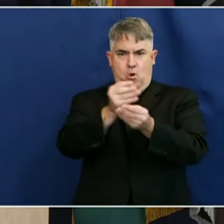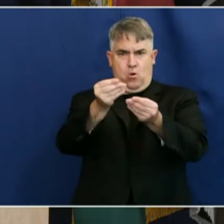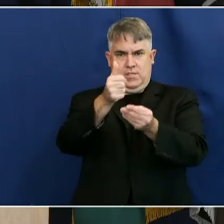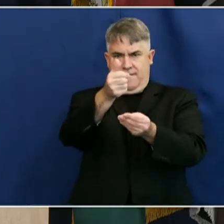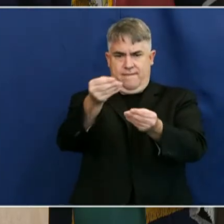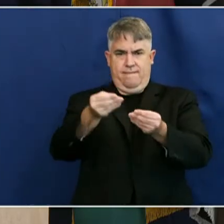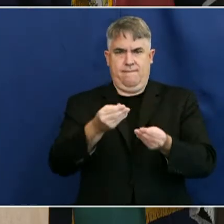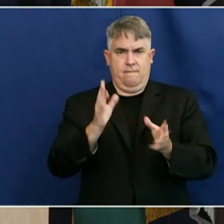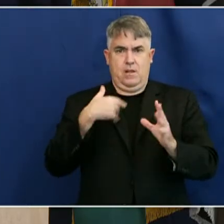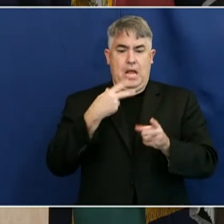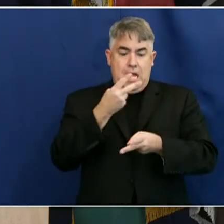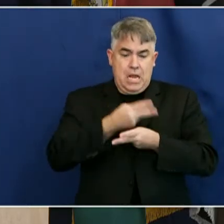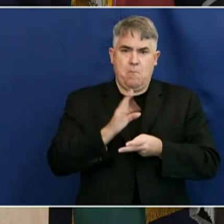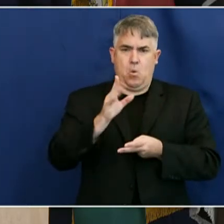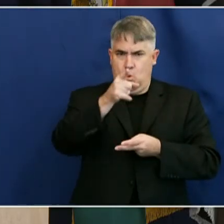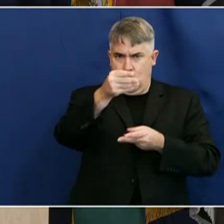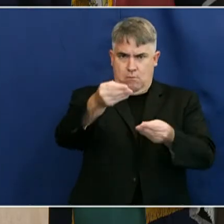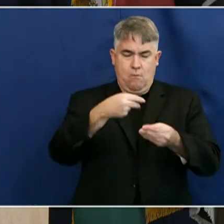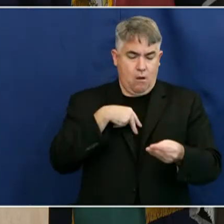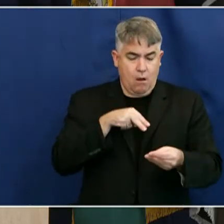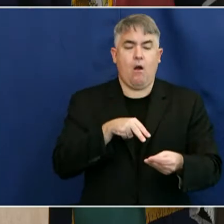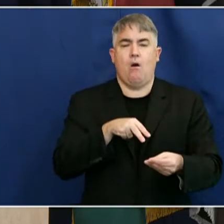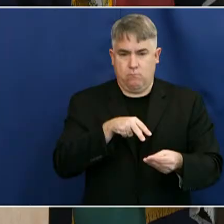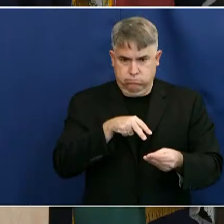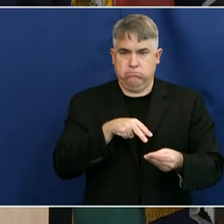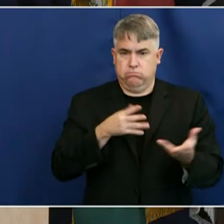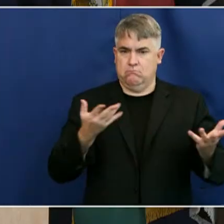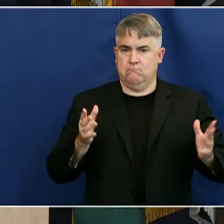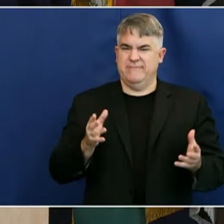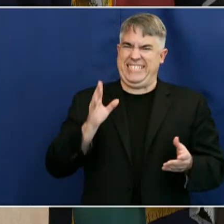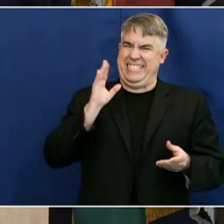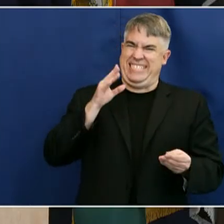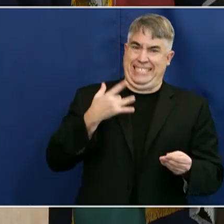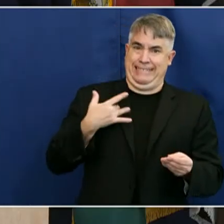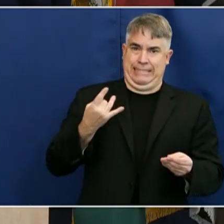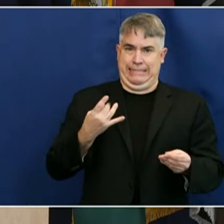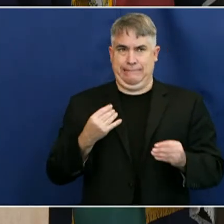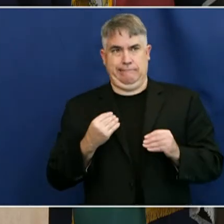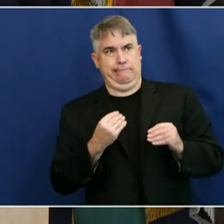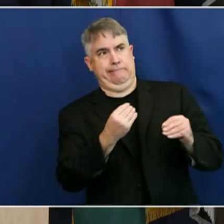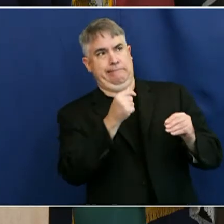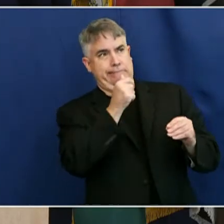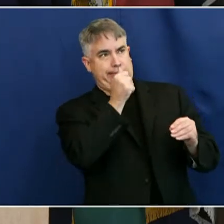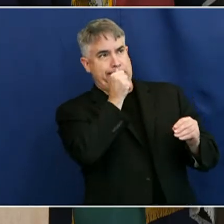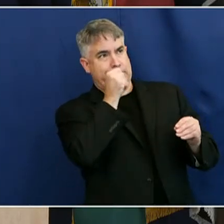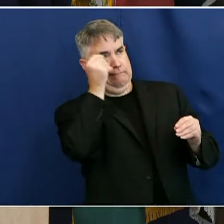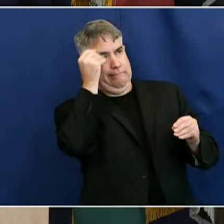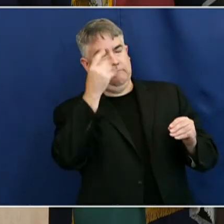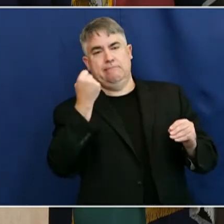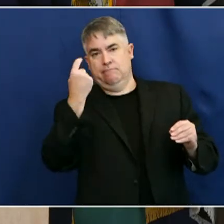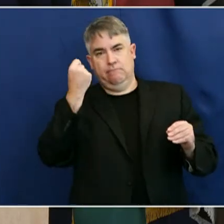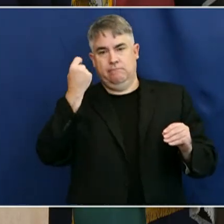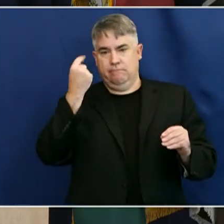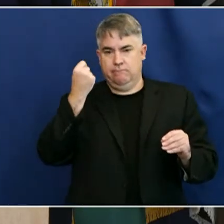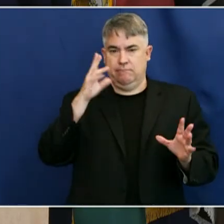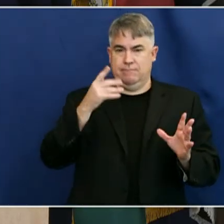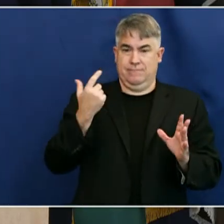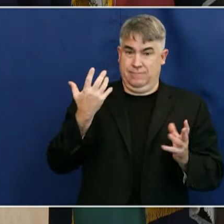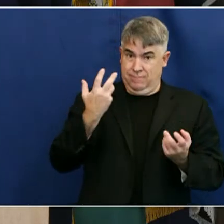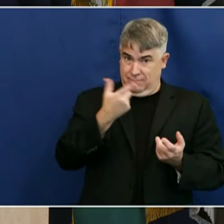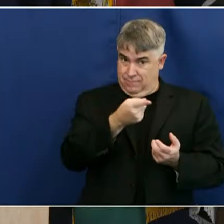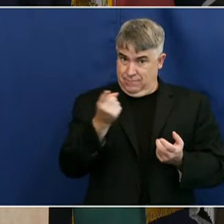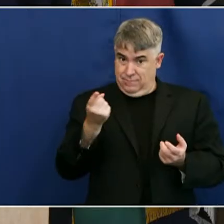share that. This is a challenging situation, though, because you want to create a system that verifies the individuals actually have